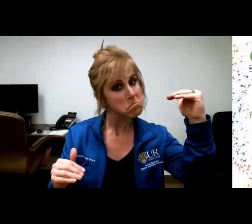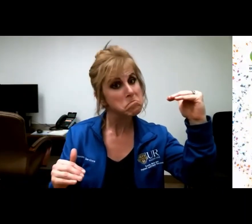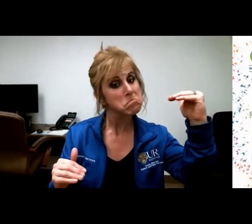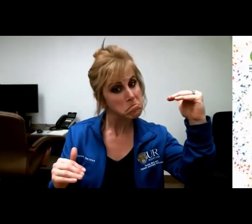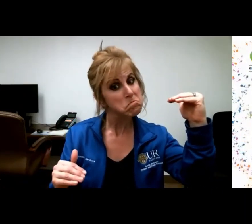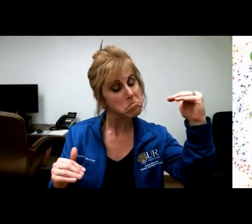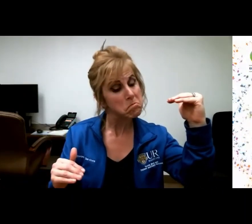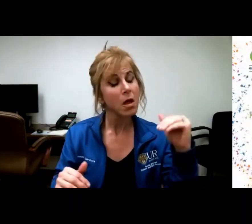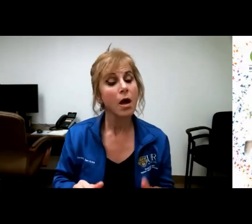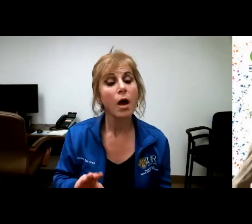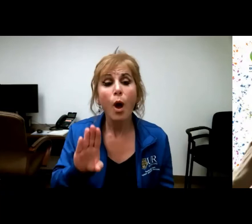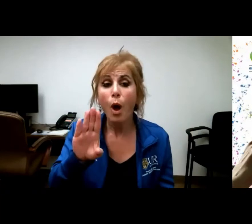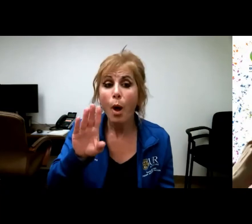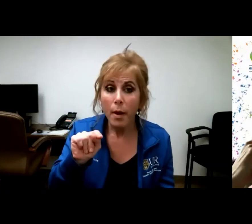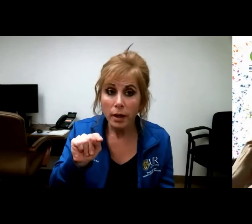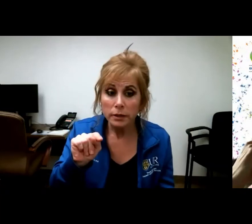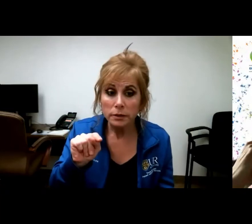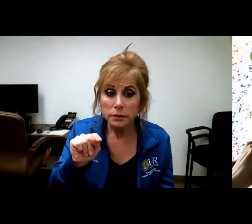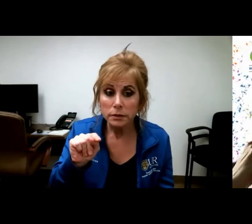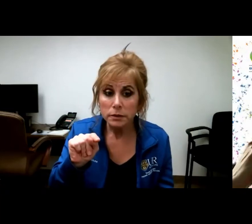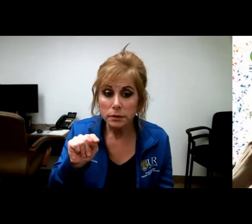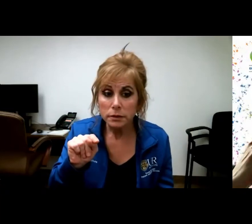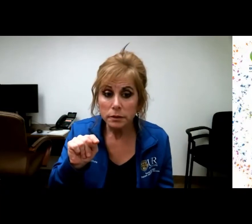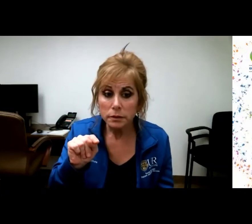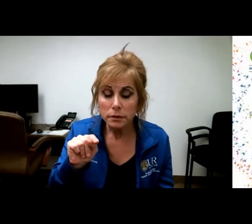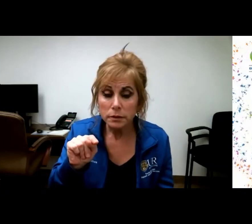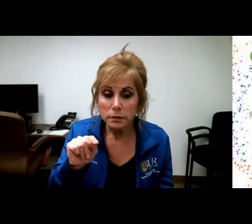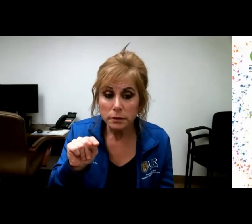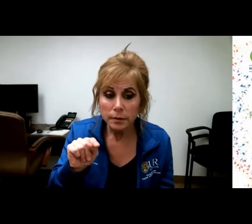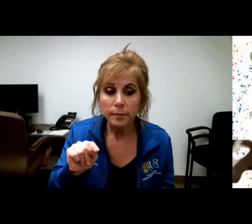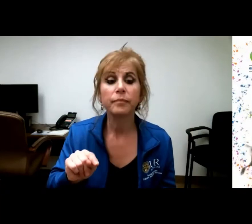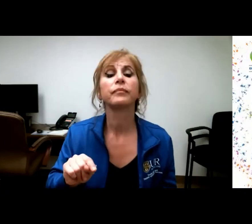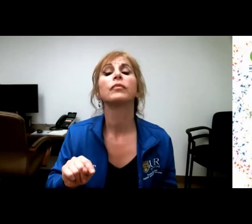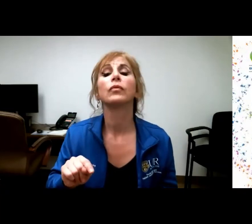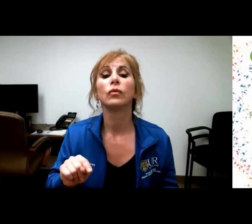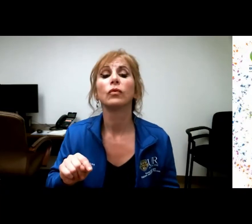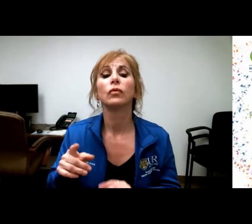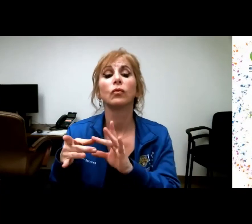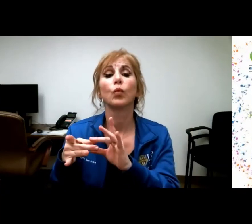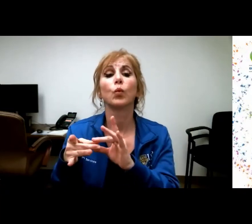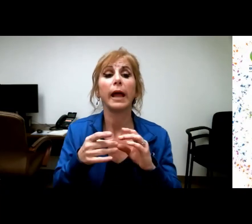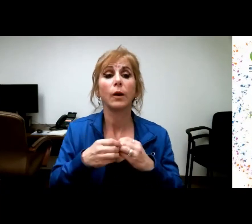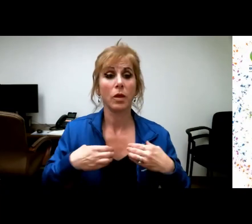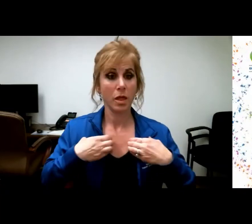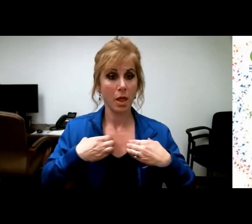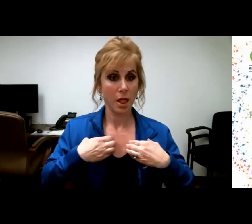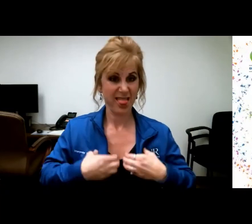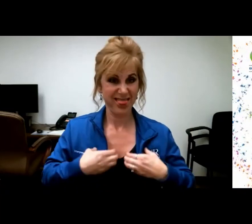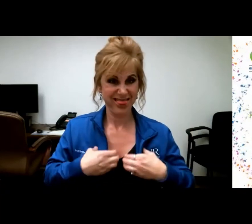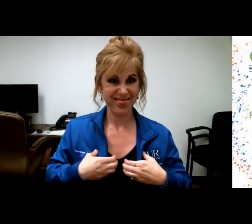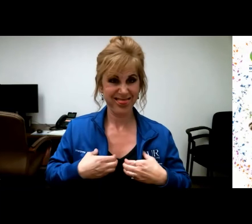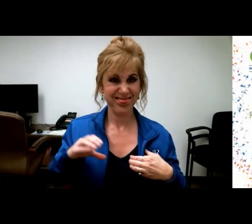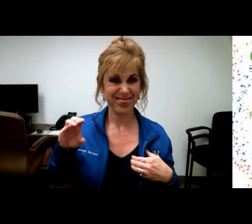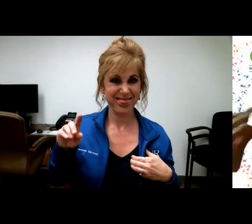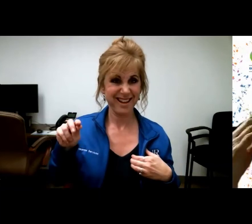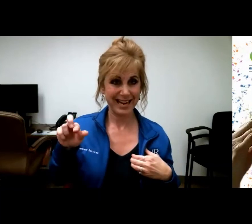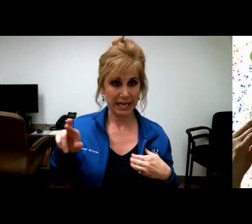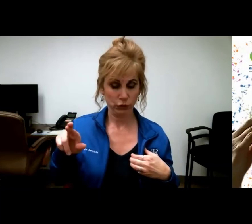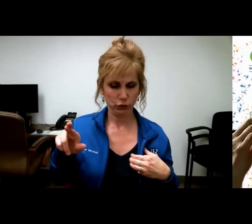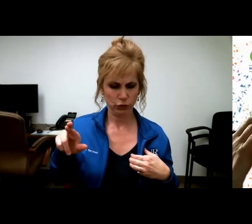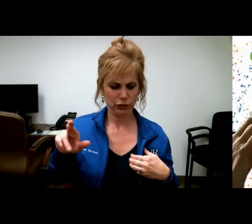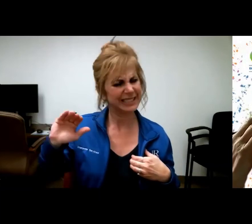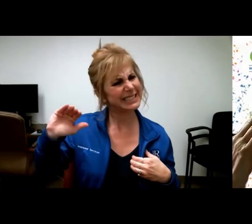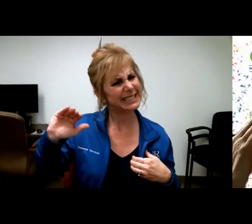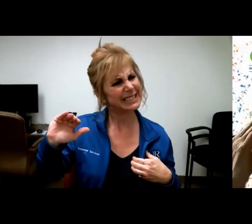person who's diagnosed, say, for lung cancer, the probability of dying is higher among Latinos and also